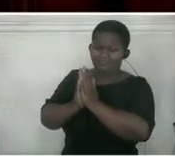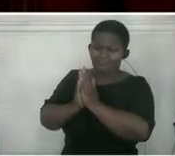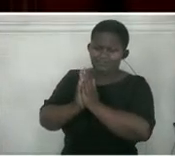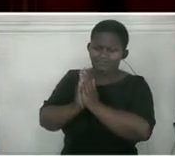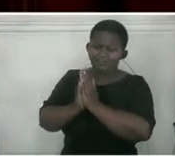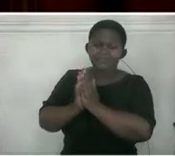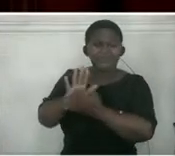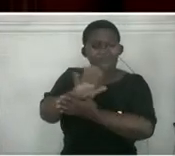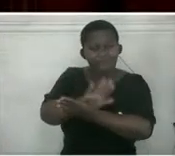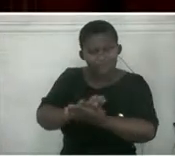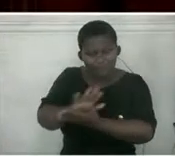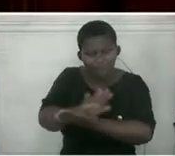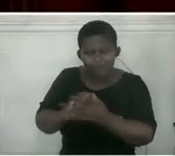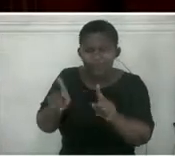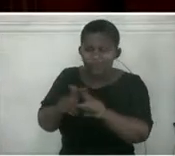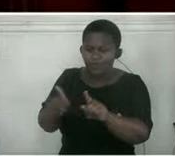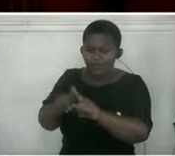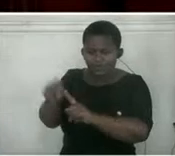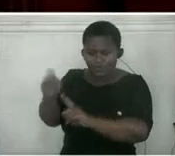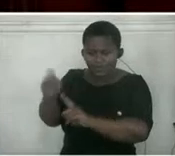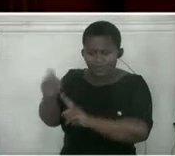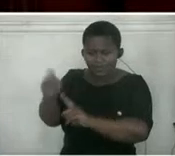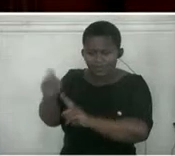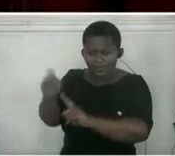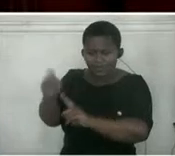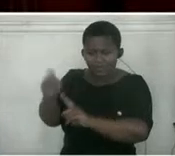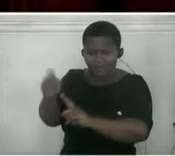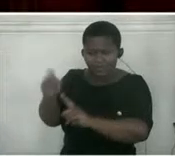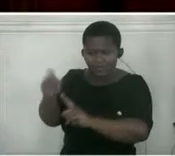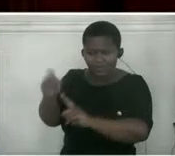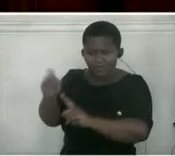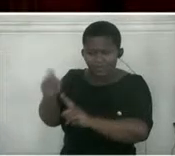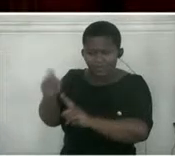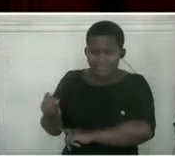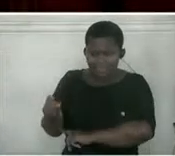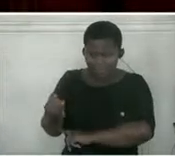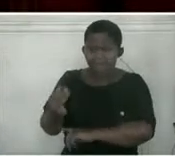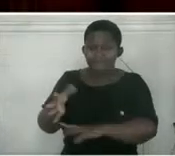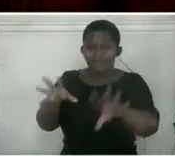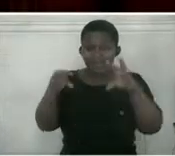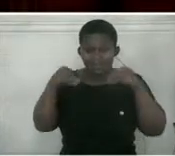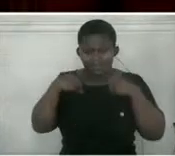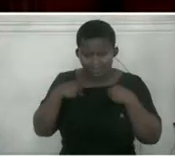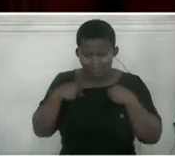baqole, ba-understand ukuthi uma singayi-embrace i-fourth